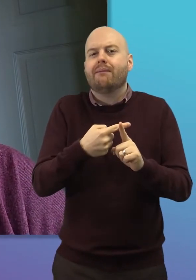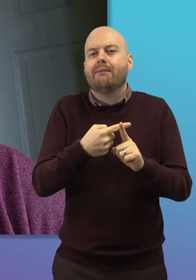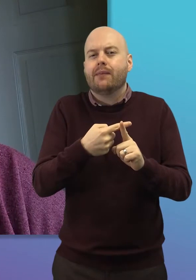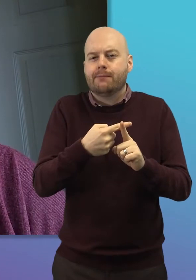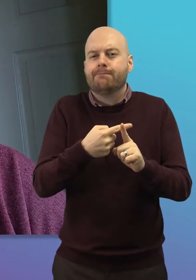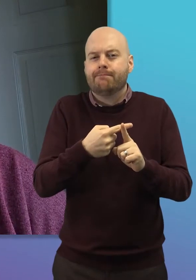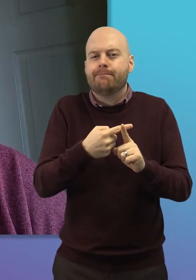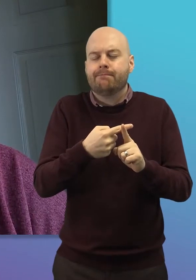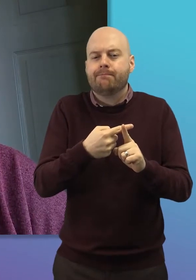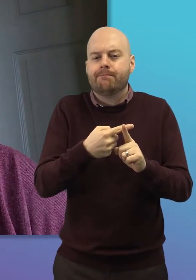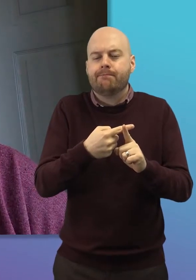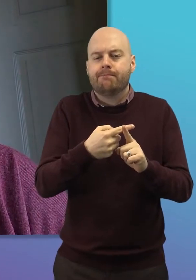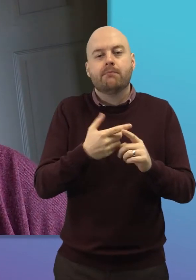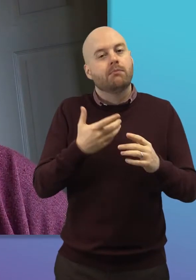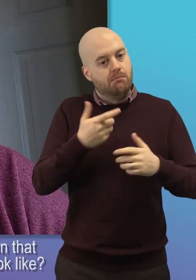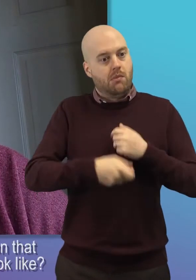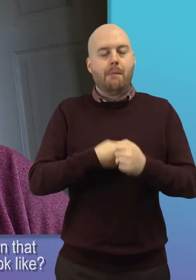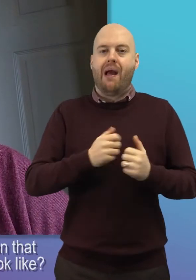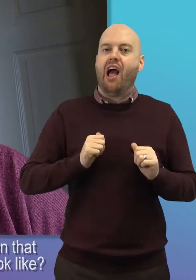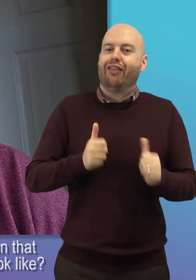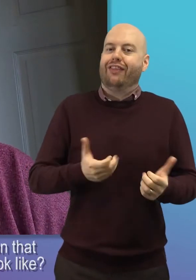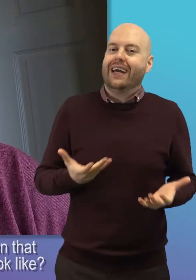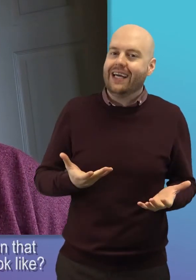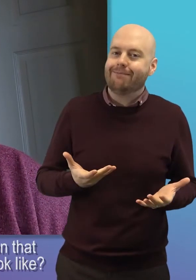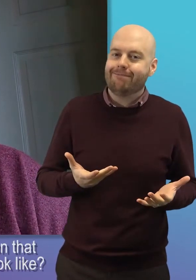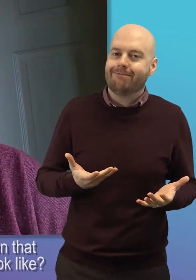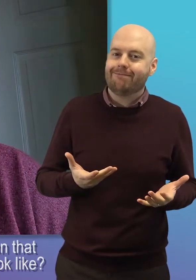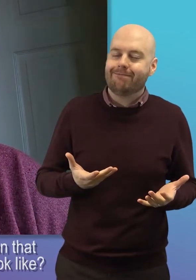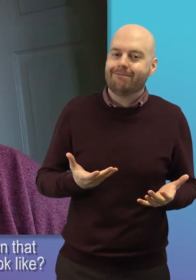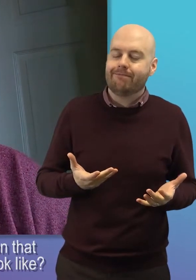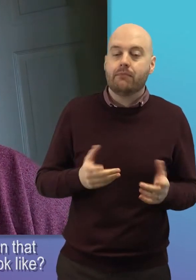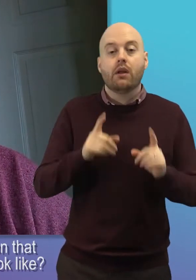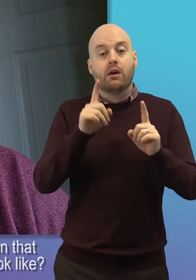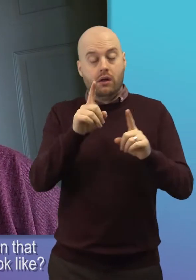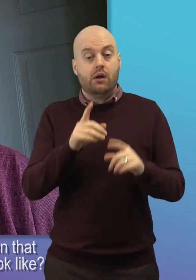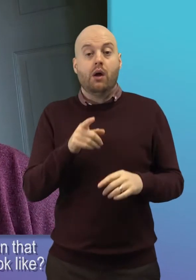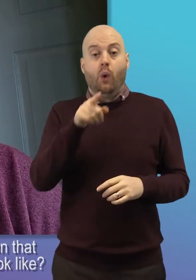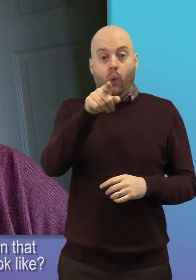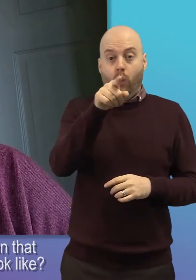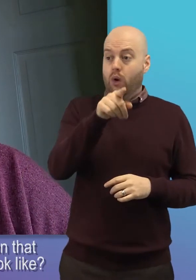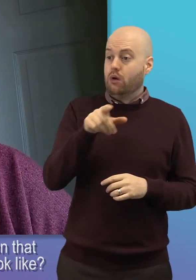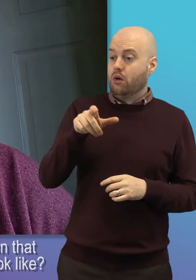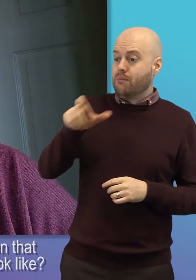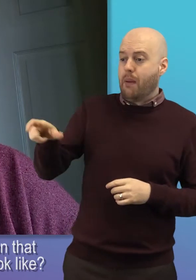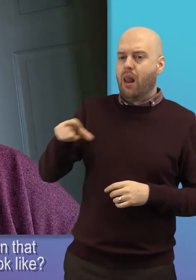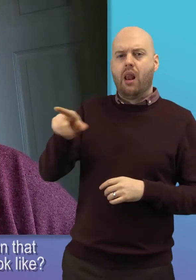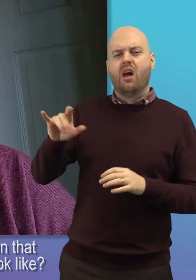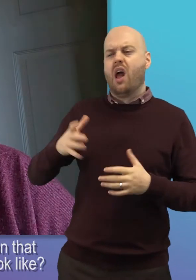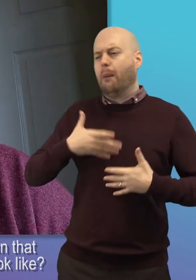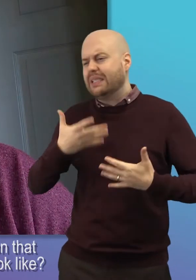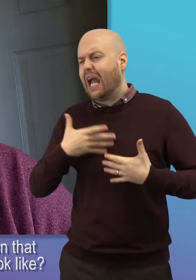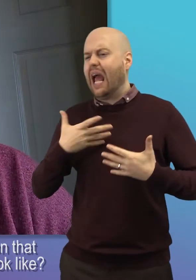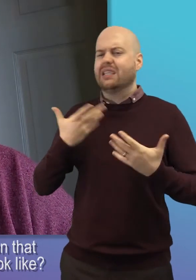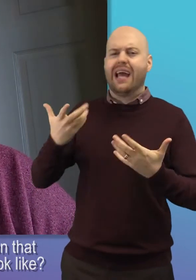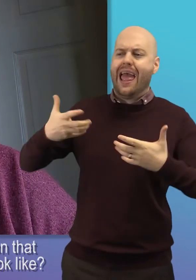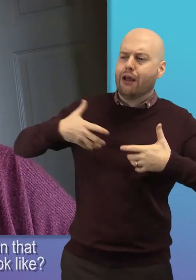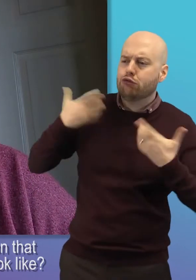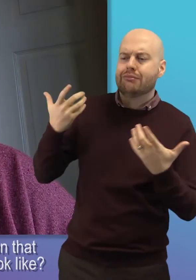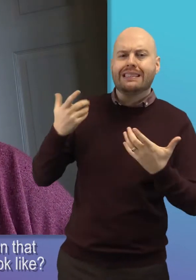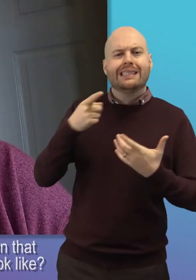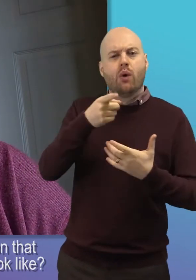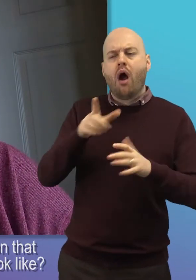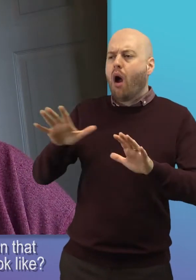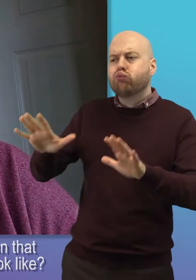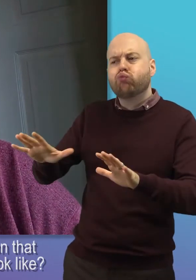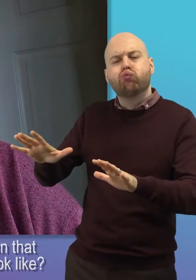helpful or that's healthy for you. So, what happens when we show ourselves the same compassion we show other people, and what does compassion